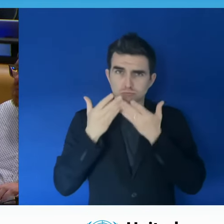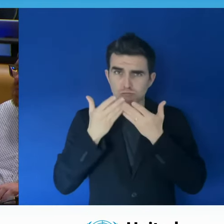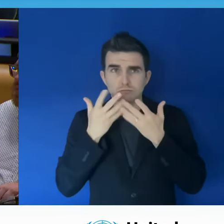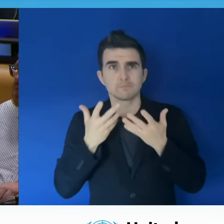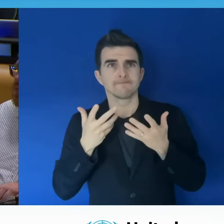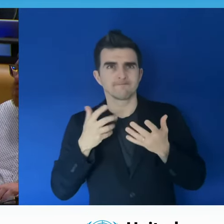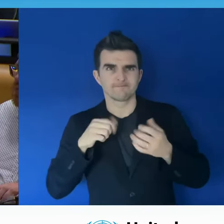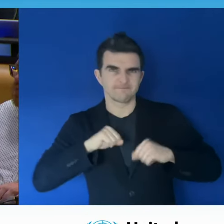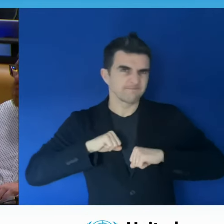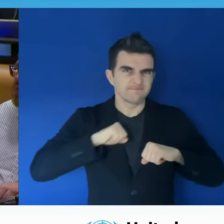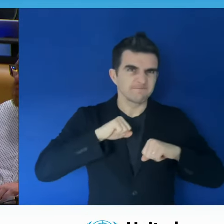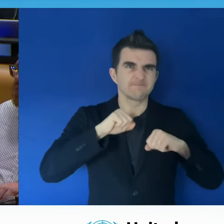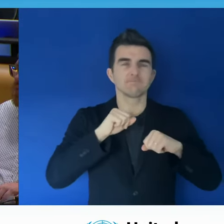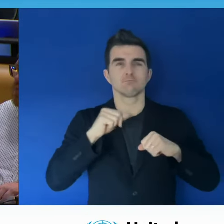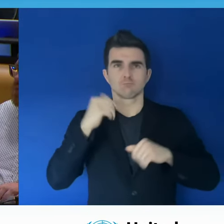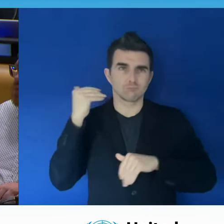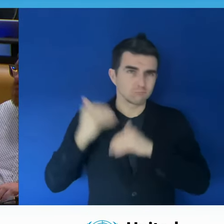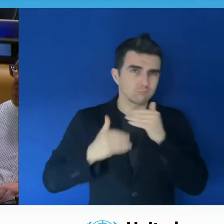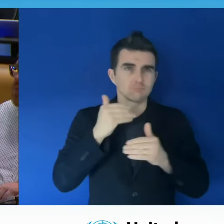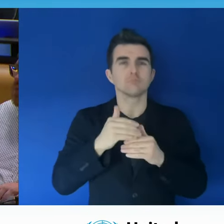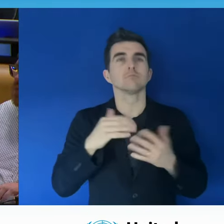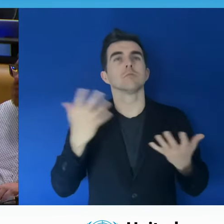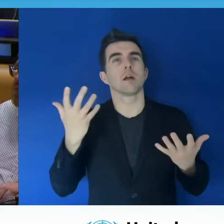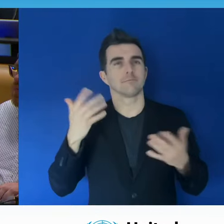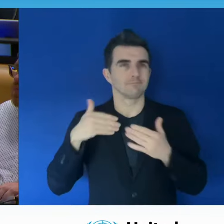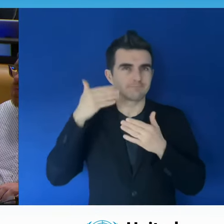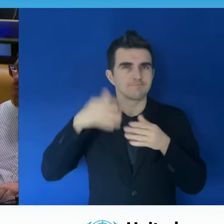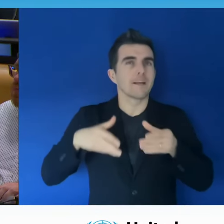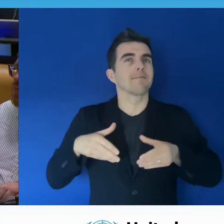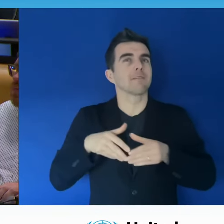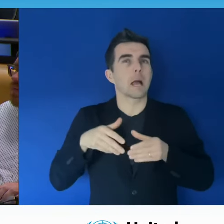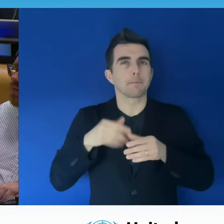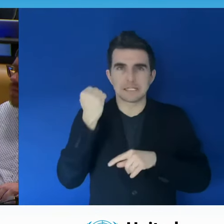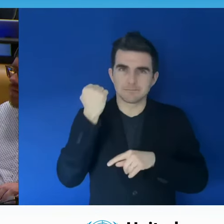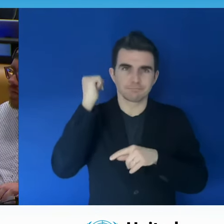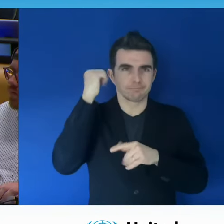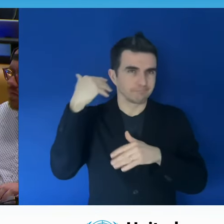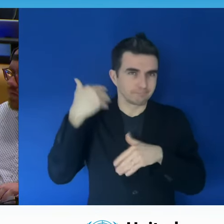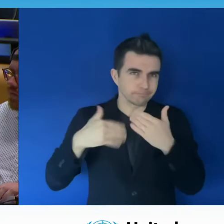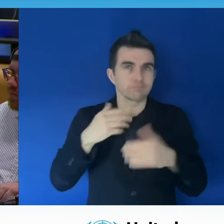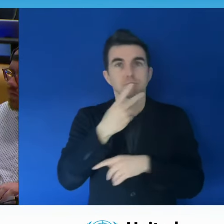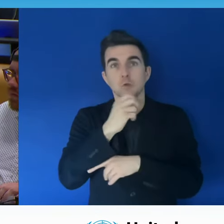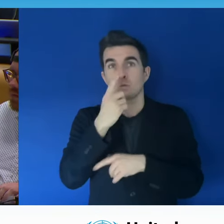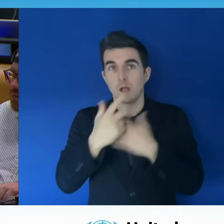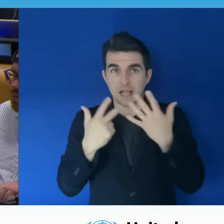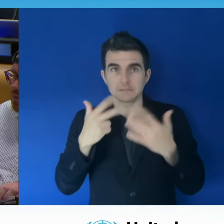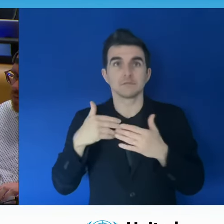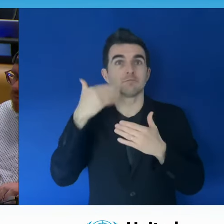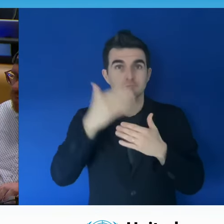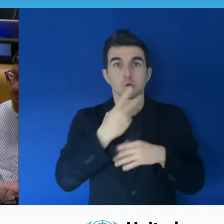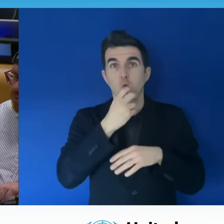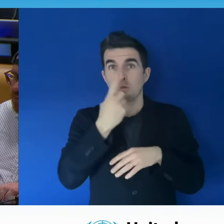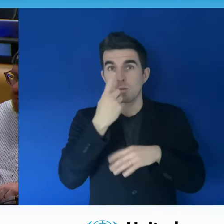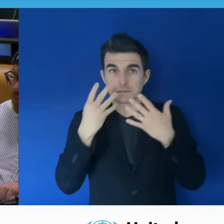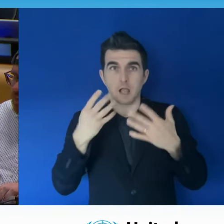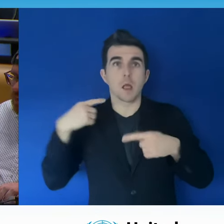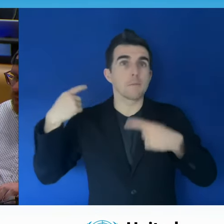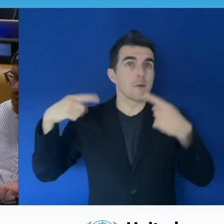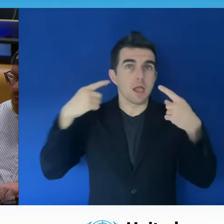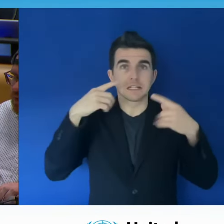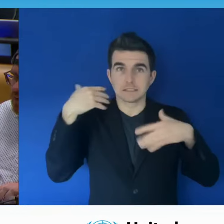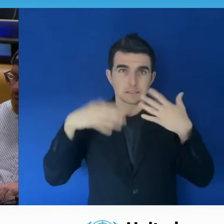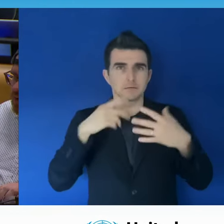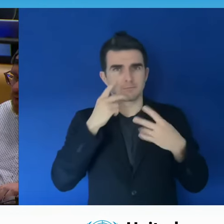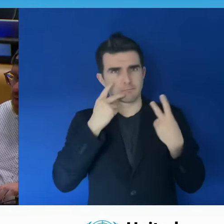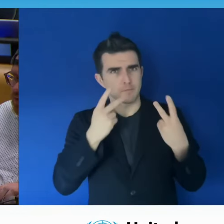political level, the country has experienced an important reconfiguration where new political expressions not only have appeared in public space, but also have reached